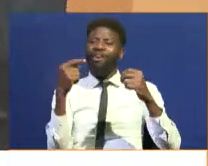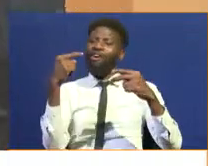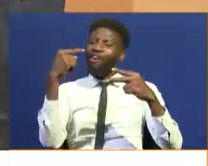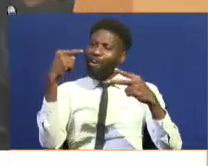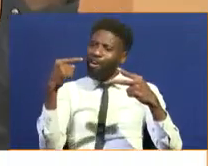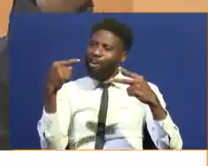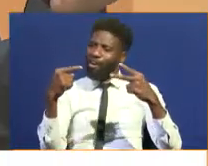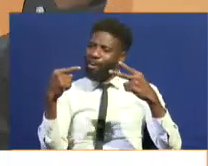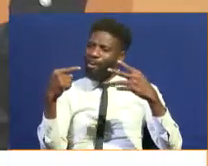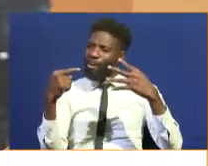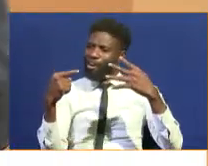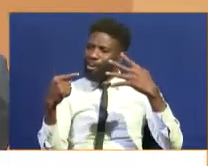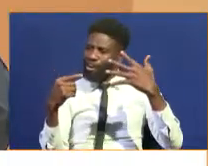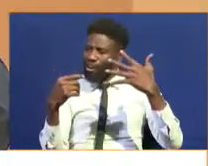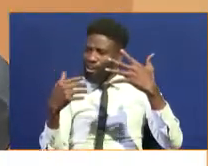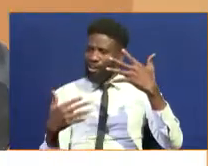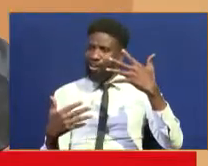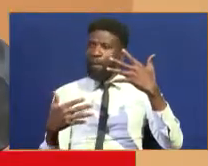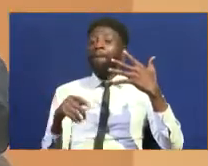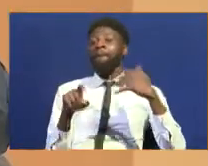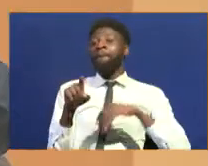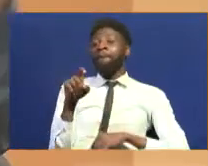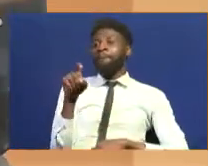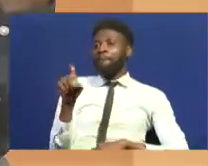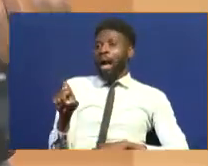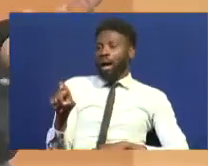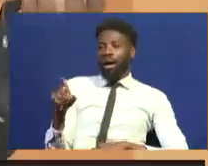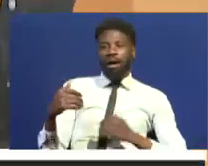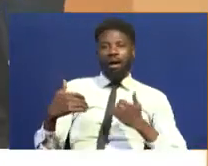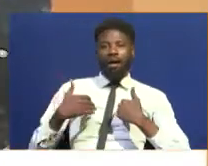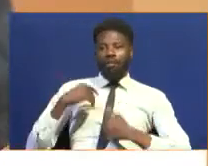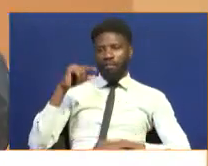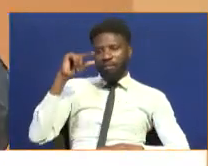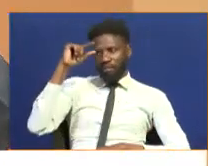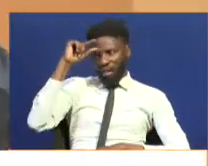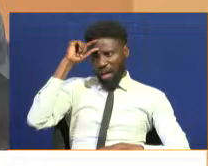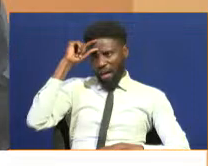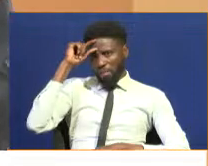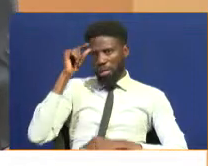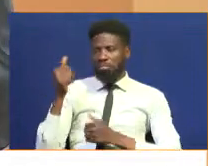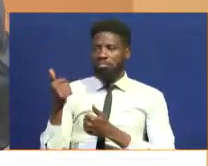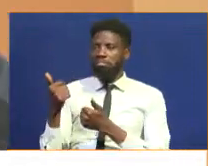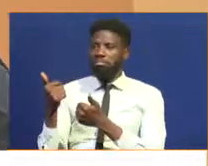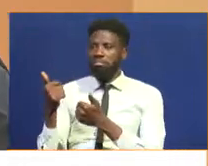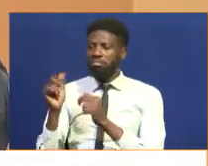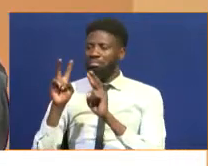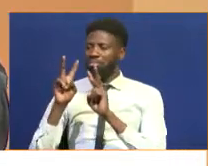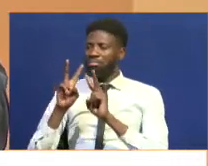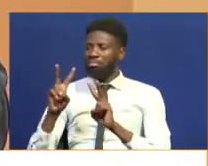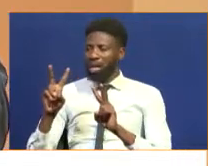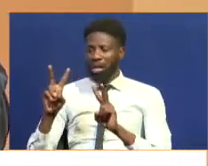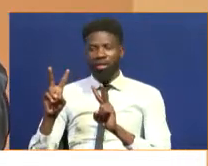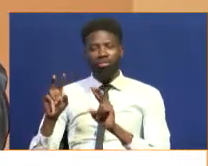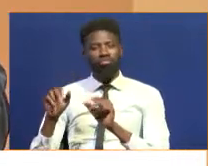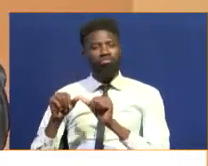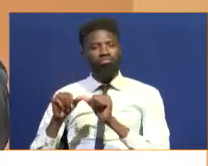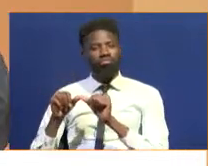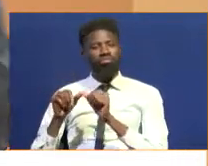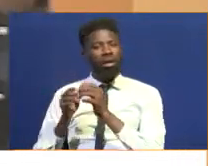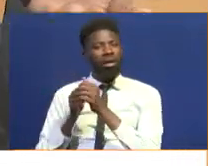actually requires a stable government, requires stability, a stable governance. And